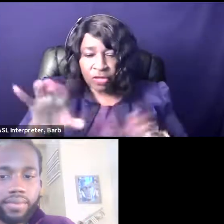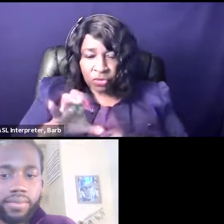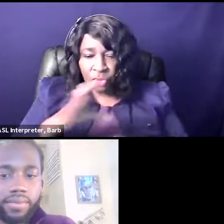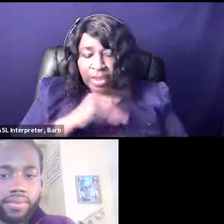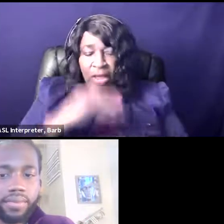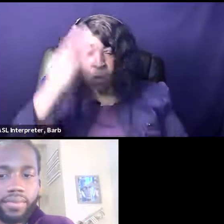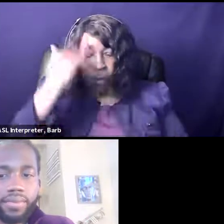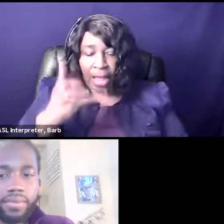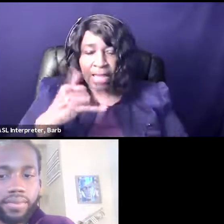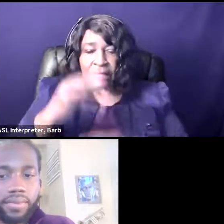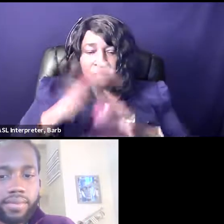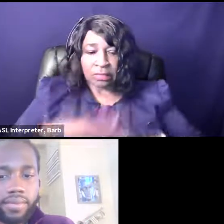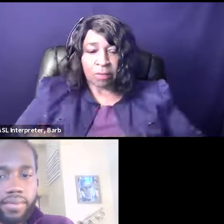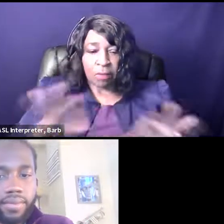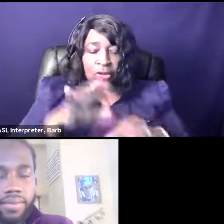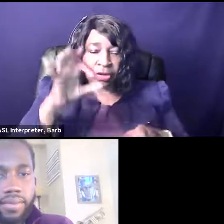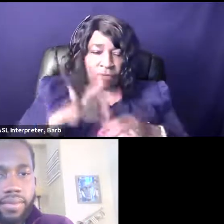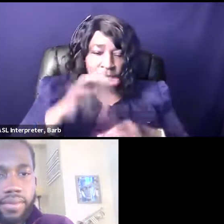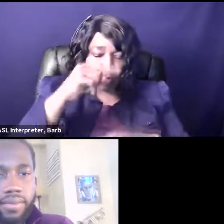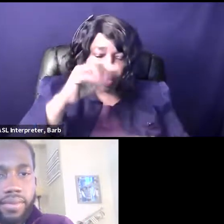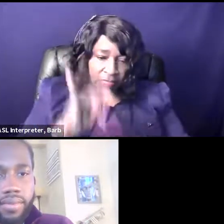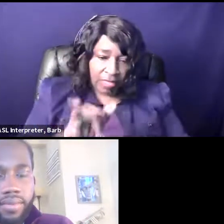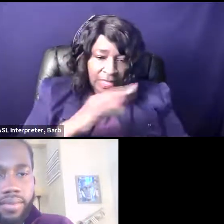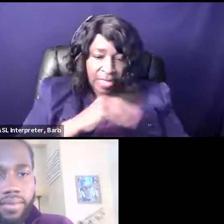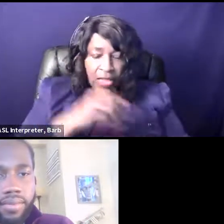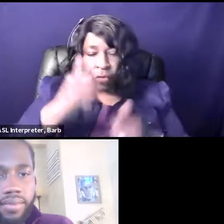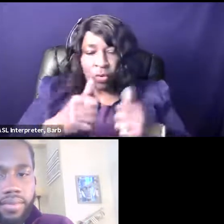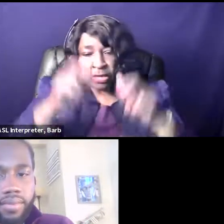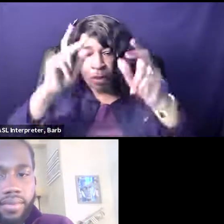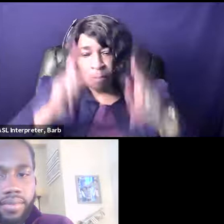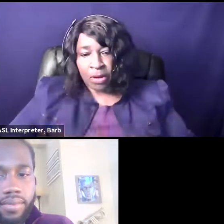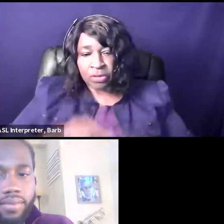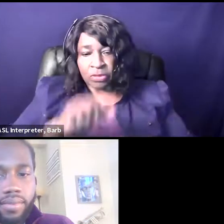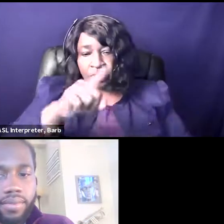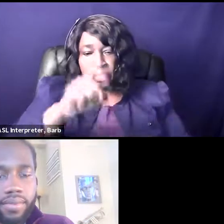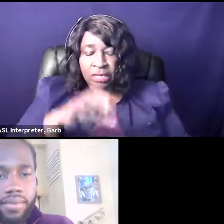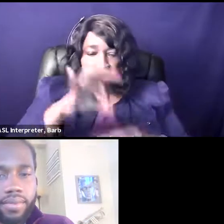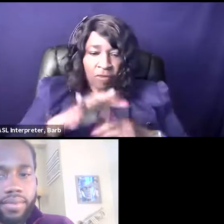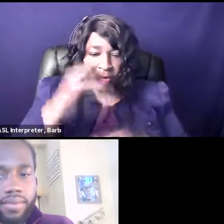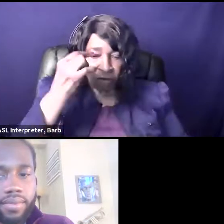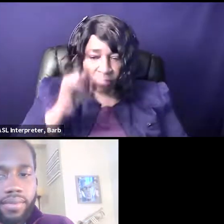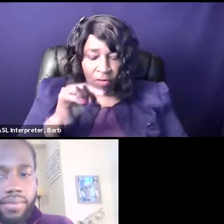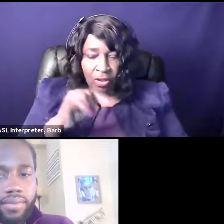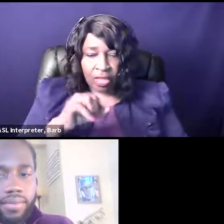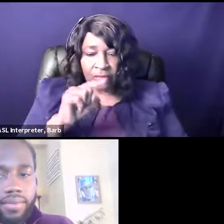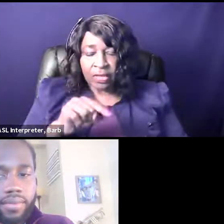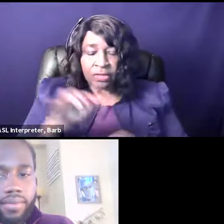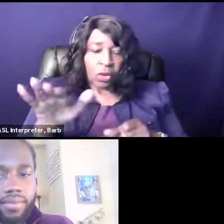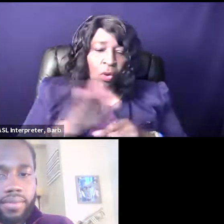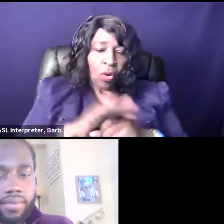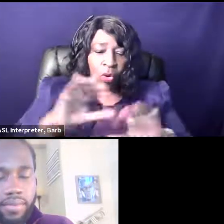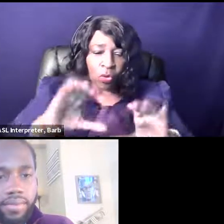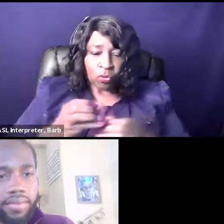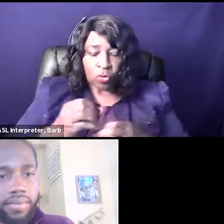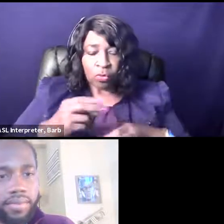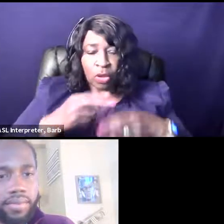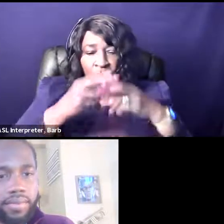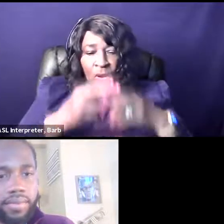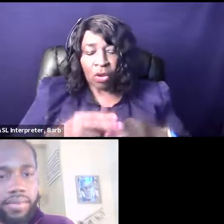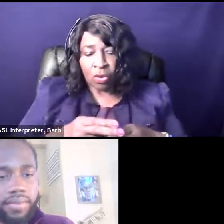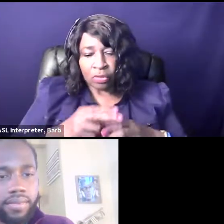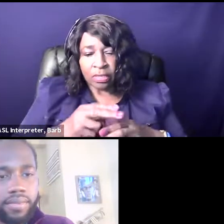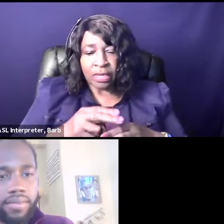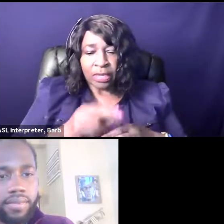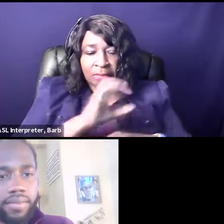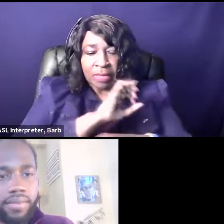vote for that, and which candidates you should vote for. And so there's a whole movement called energy democracy, which I